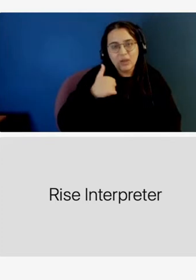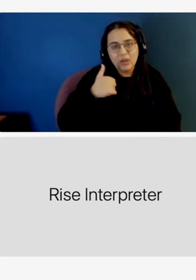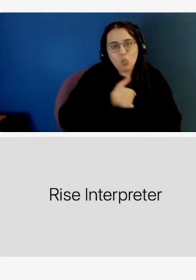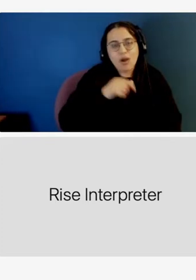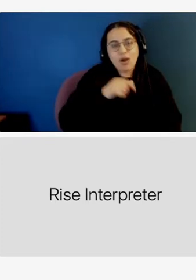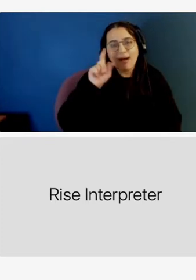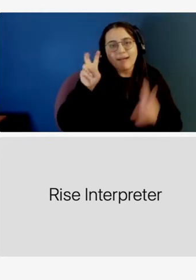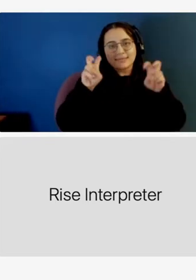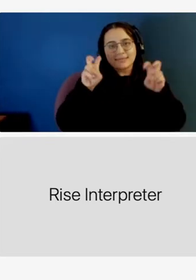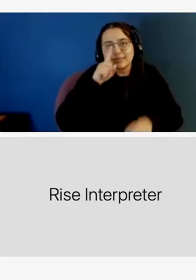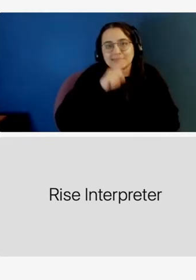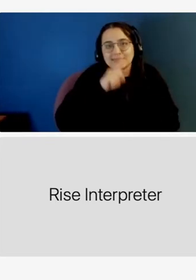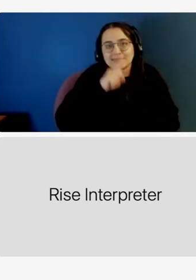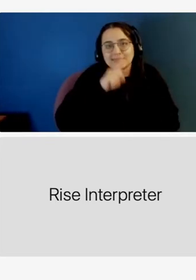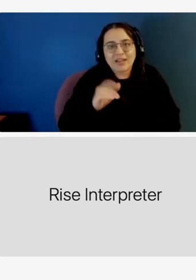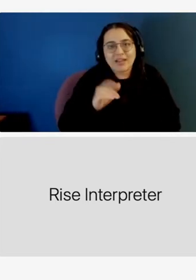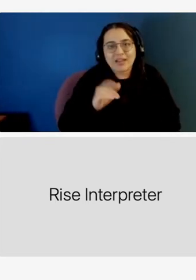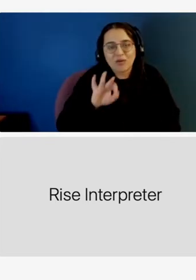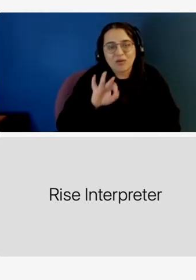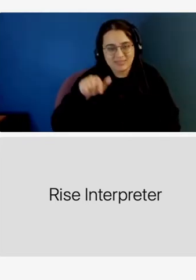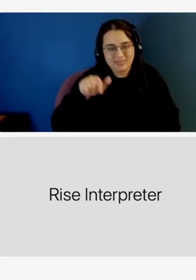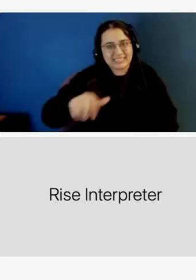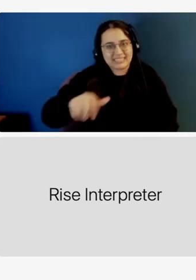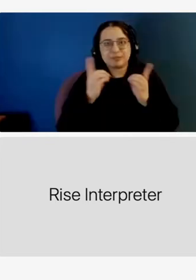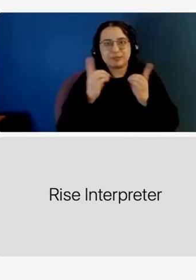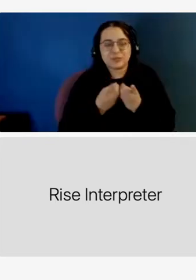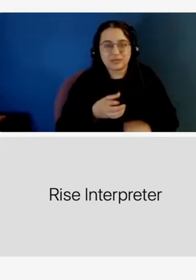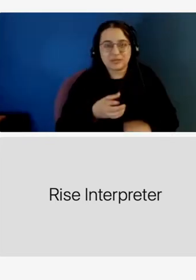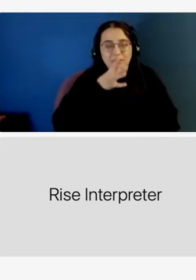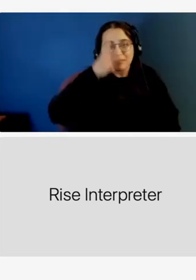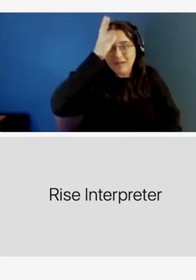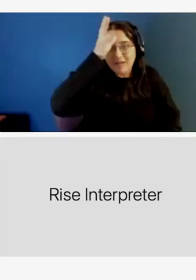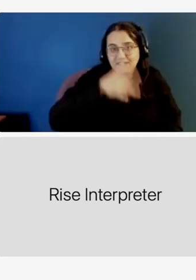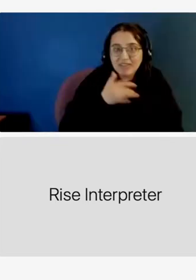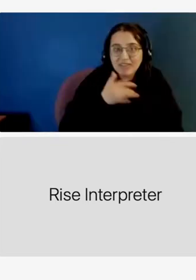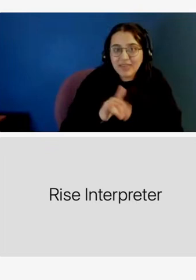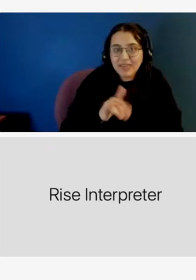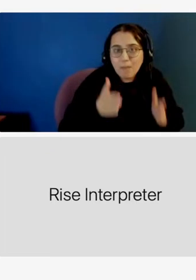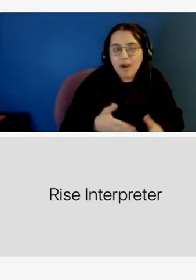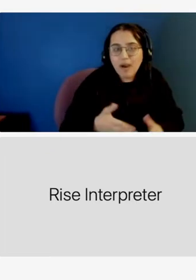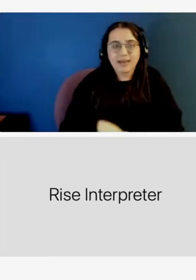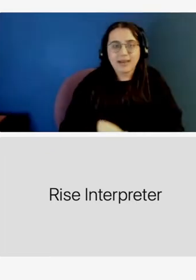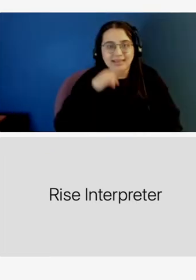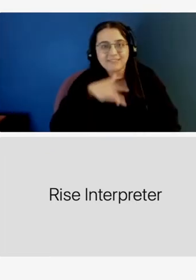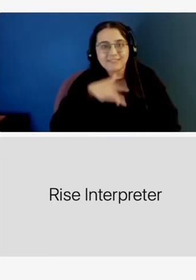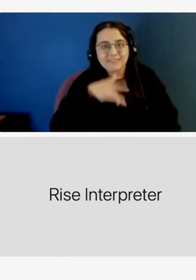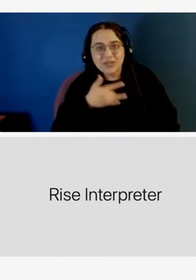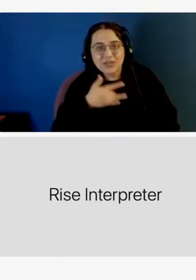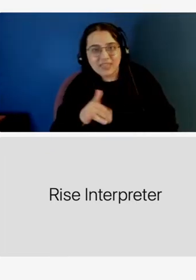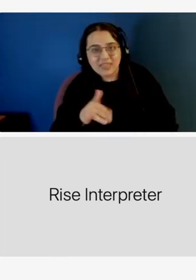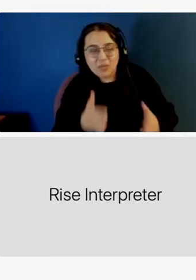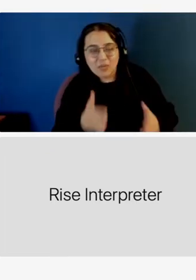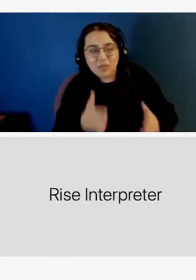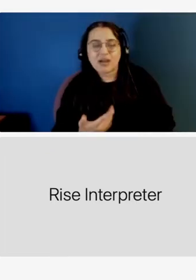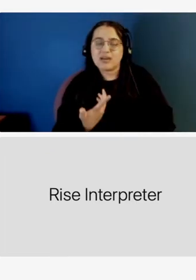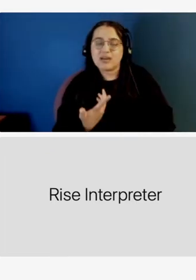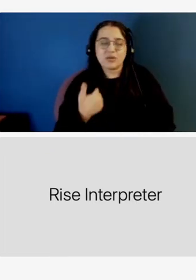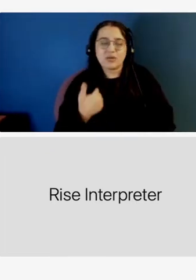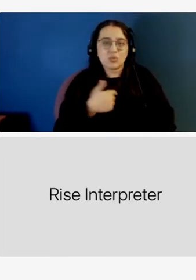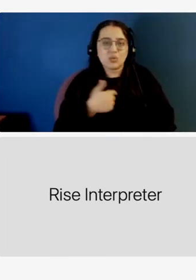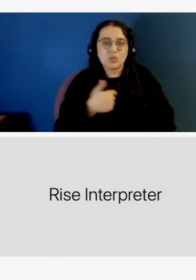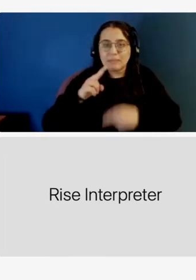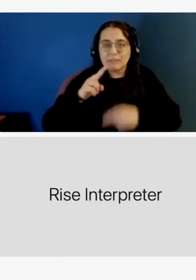The parents feel that way. The kids feel that way. You know, we built Grand Terrace, beautiful school, you know, and Colton High School, you